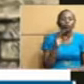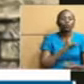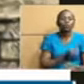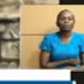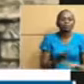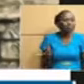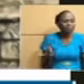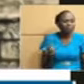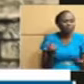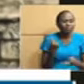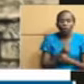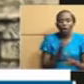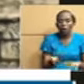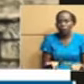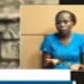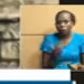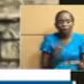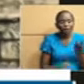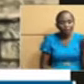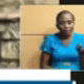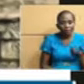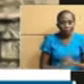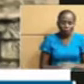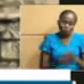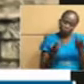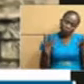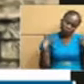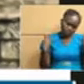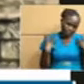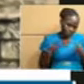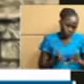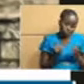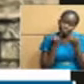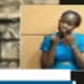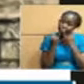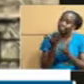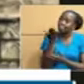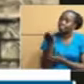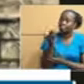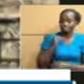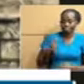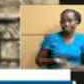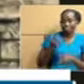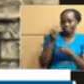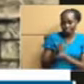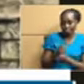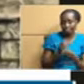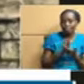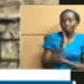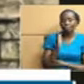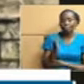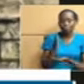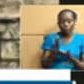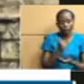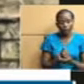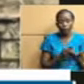much. So practicality, the information is there. You can get it from women associations because they are at the